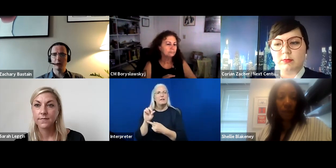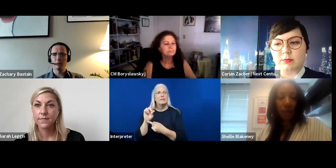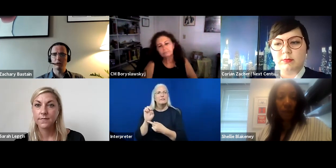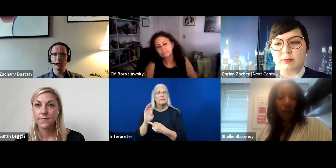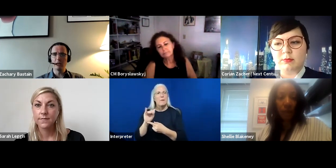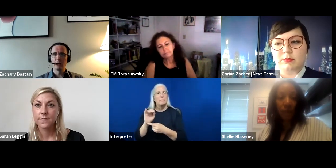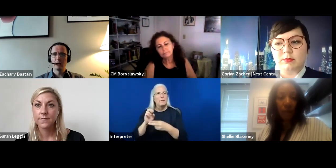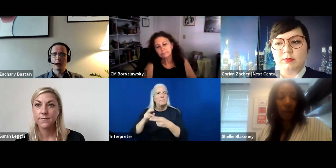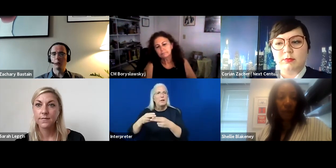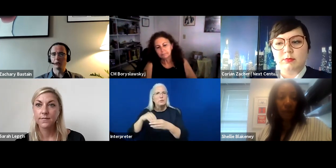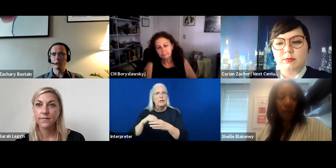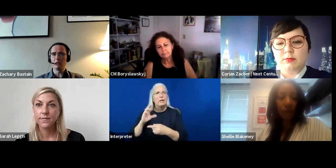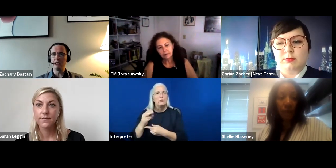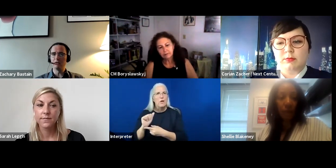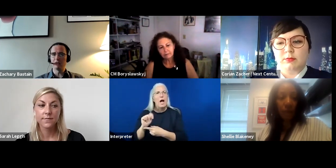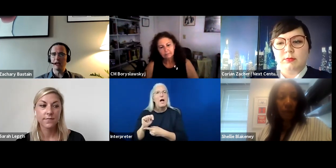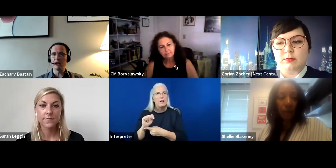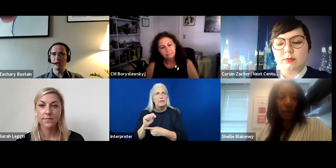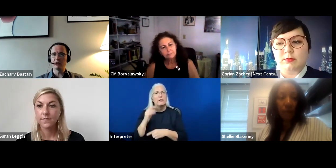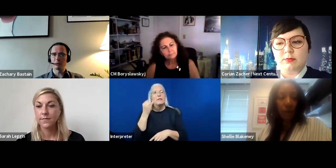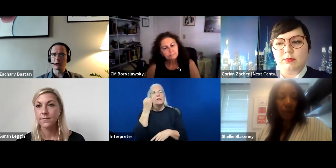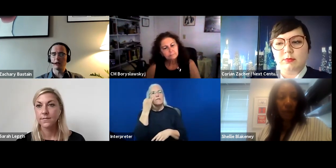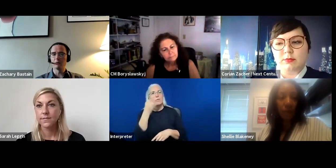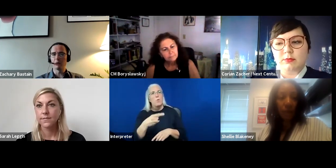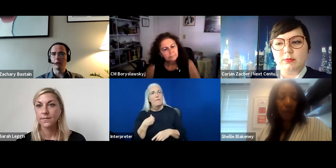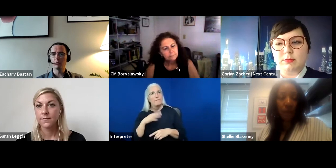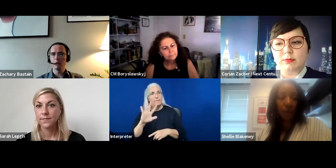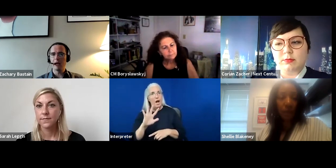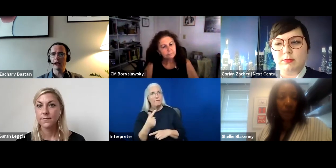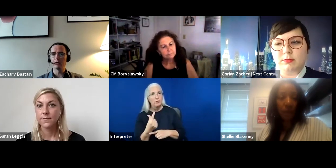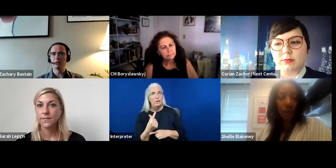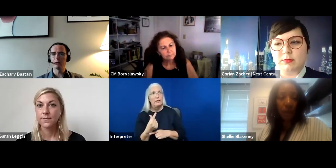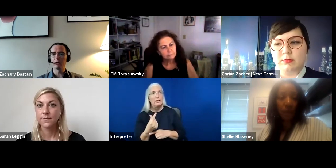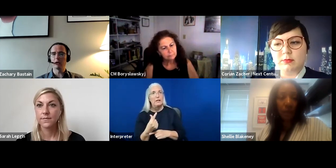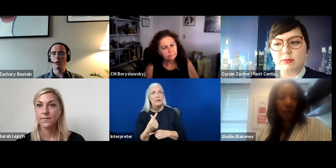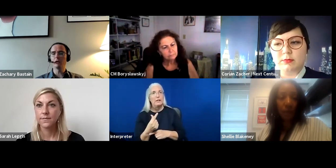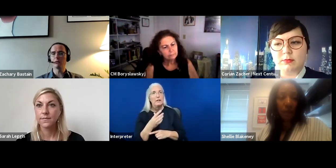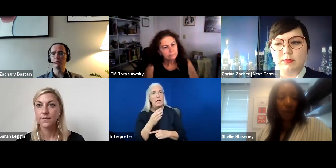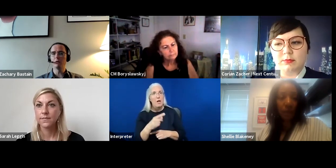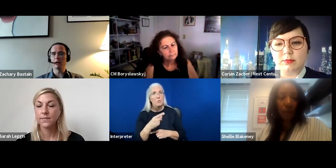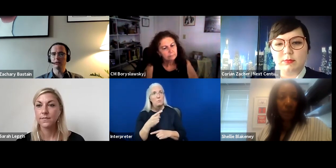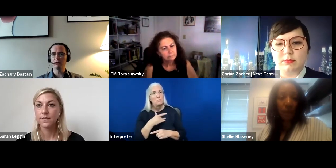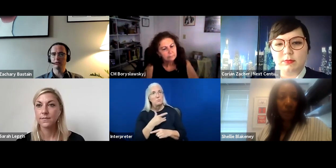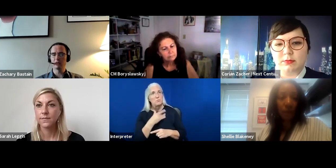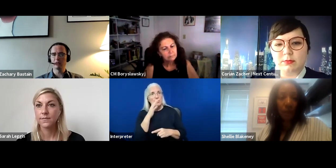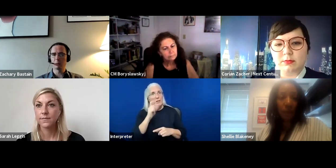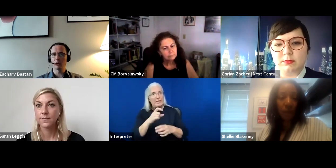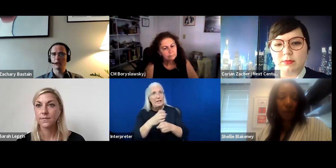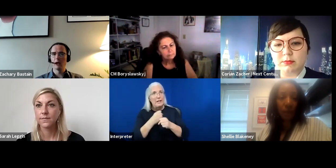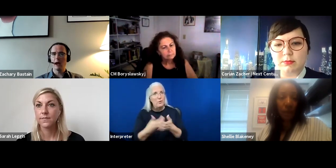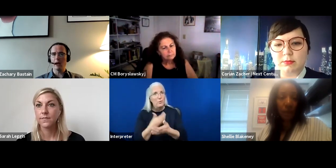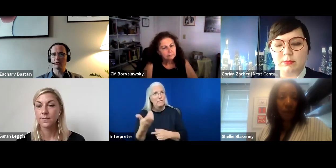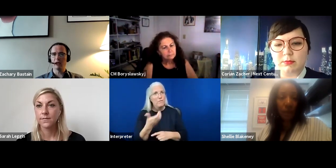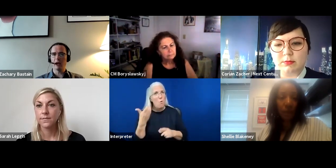have 5G, will you need to get a different kind of phone? And only a few devices at this